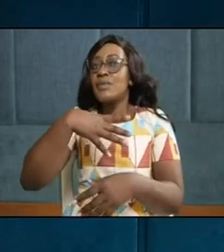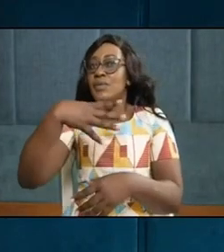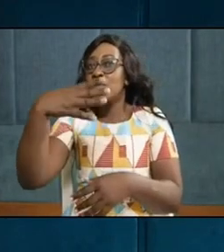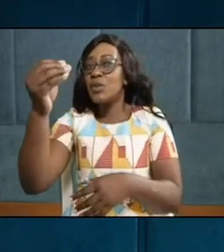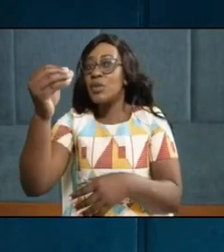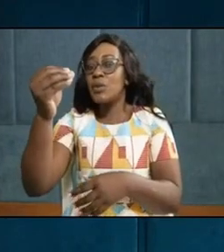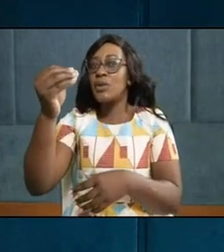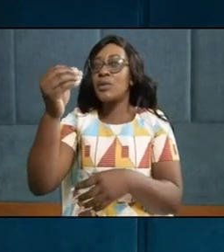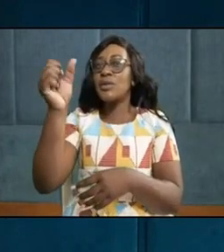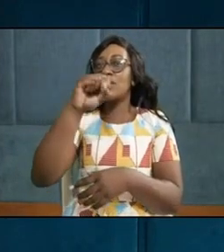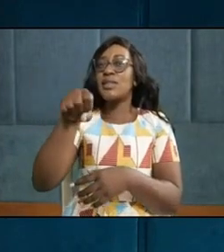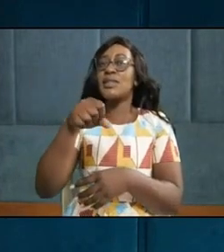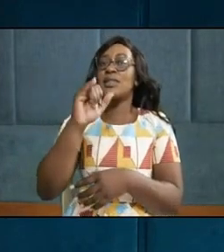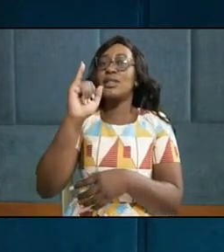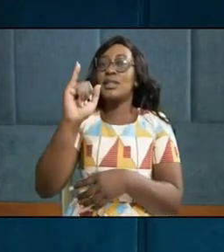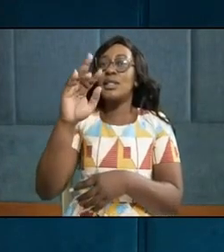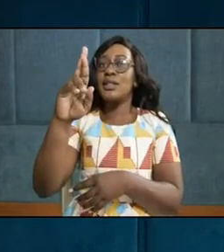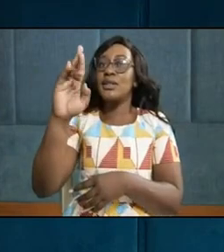from Greece,